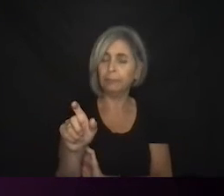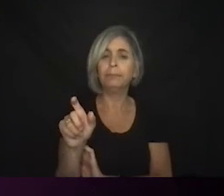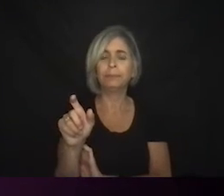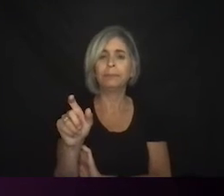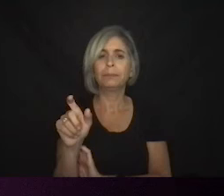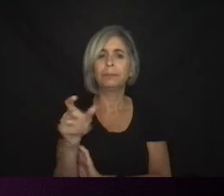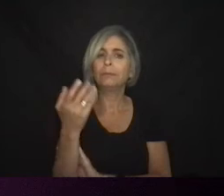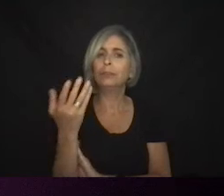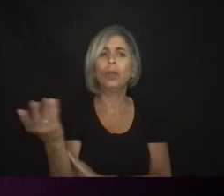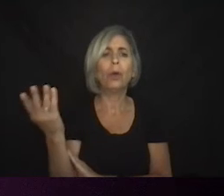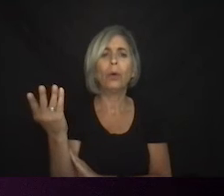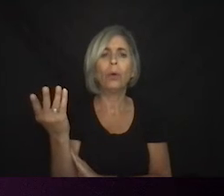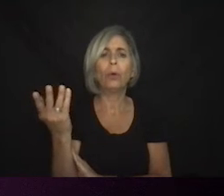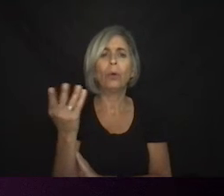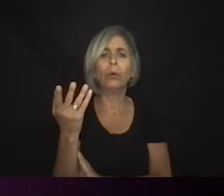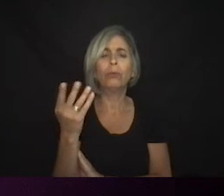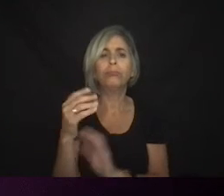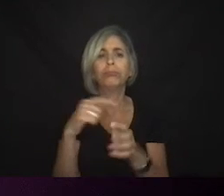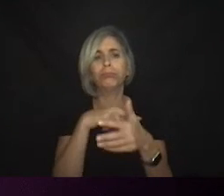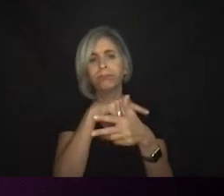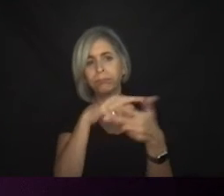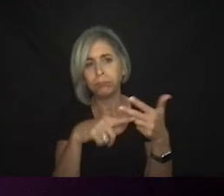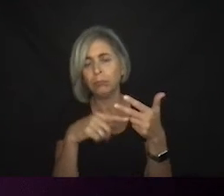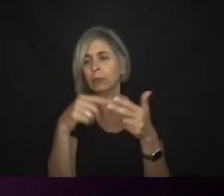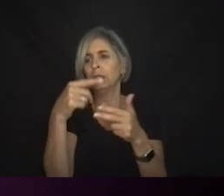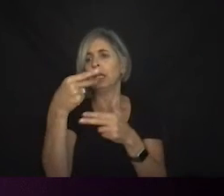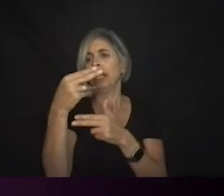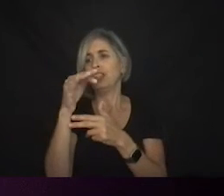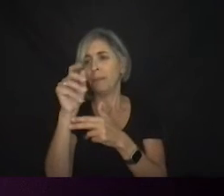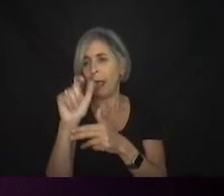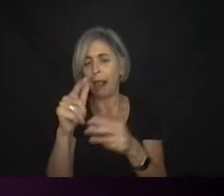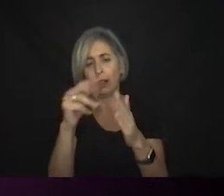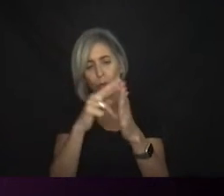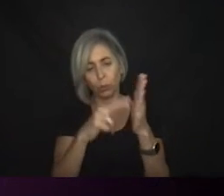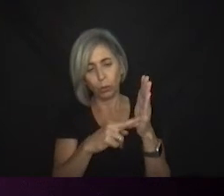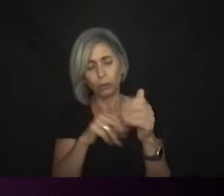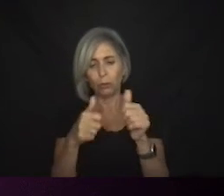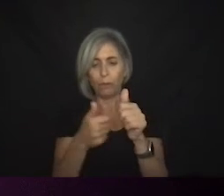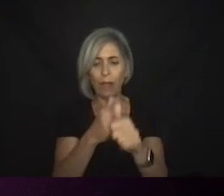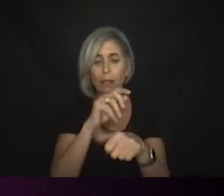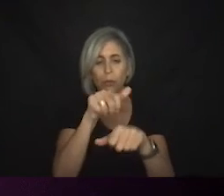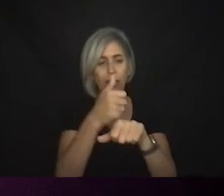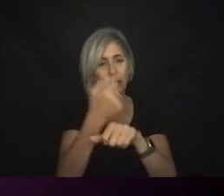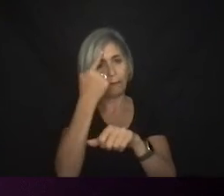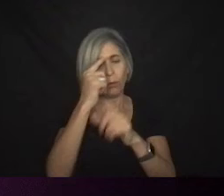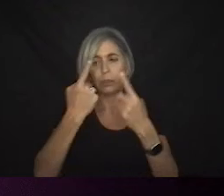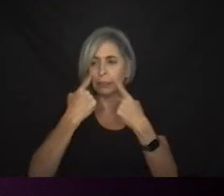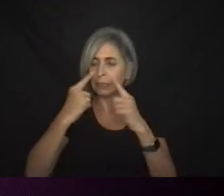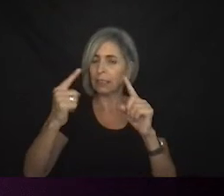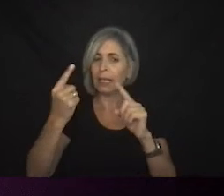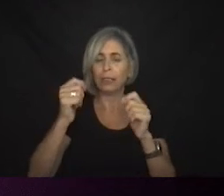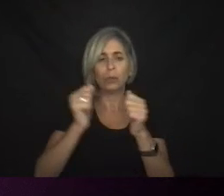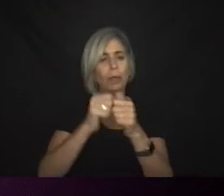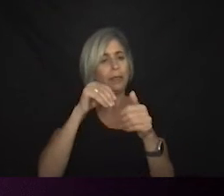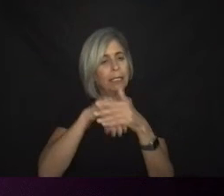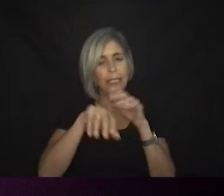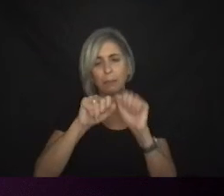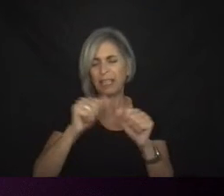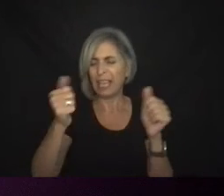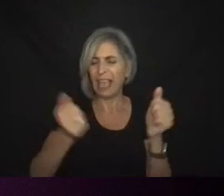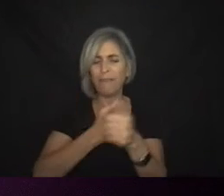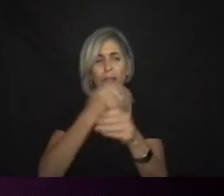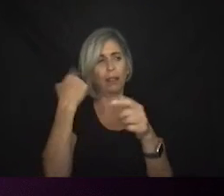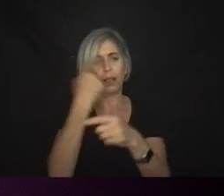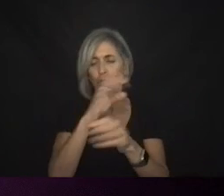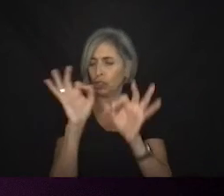So you followed all the semantic HTML rules. You're like setting yourself up for success, for accessibility. Everything's